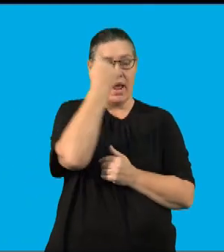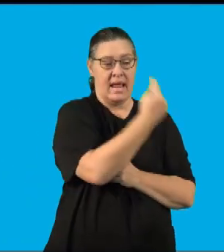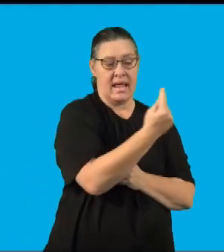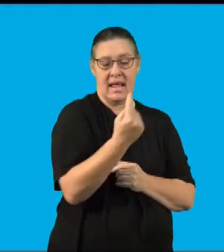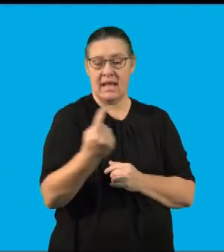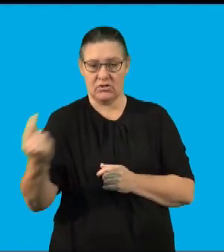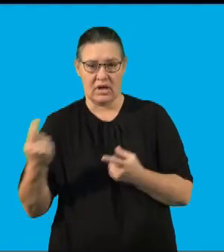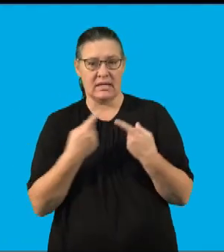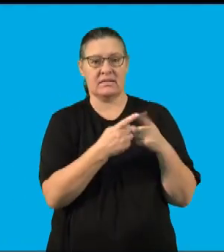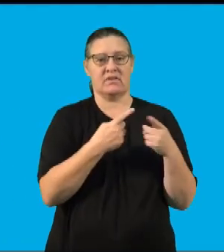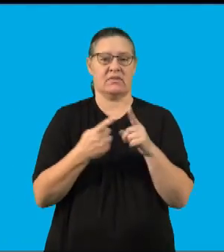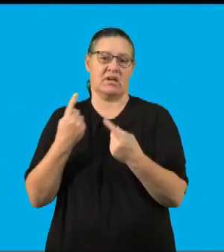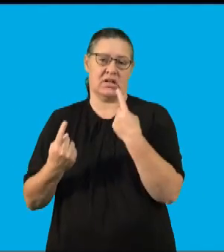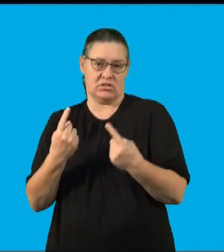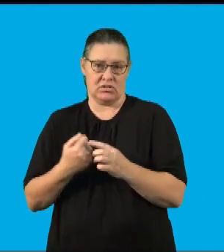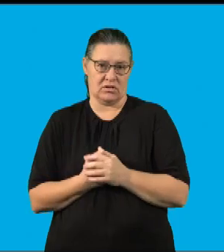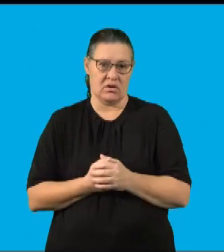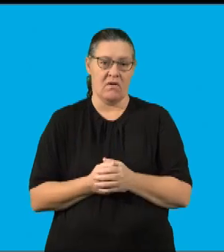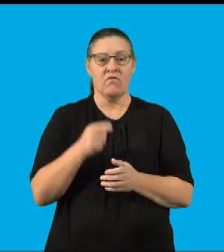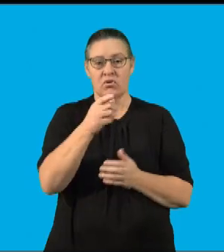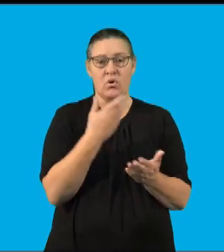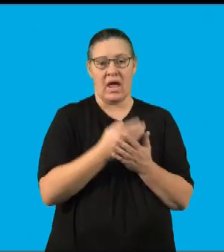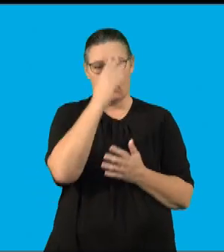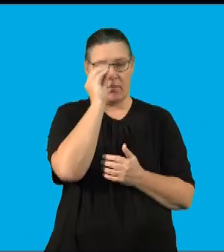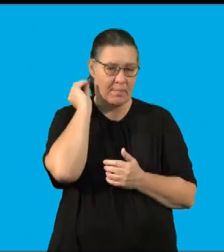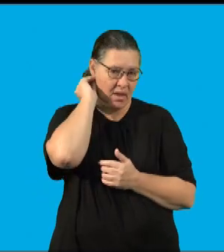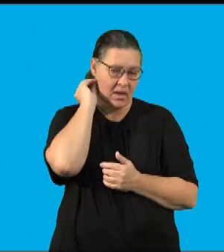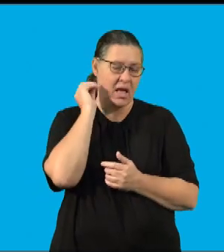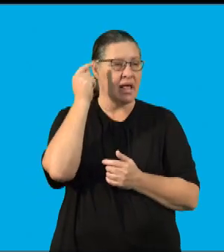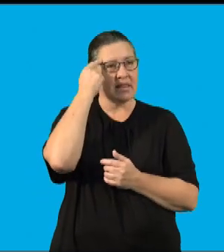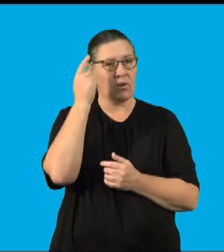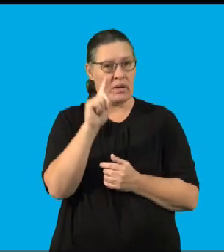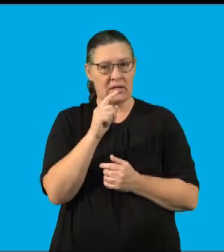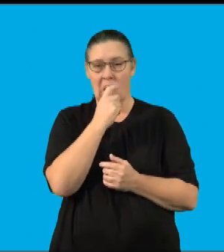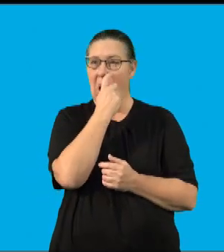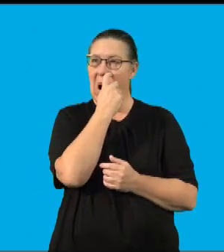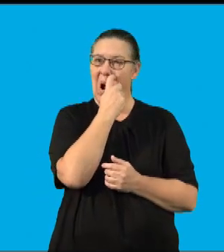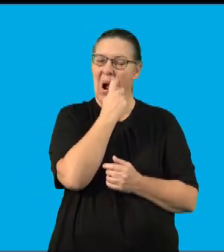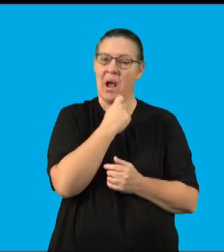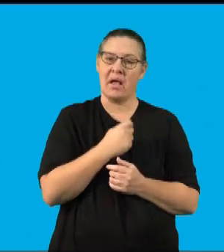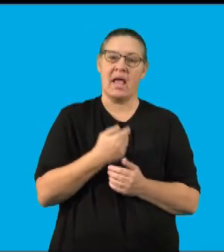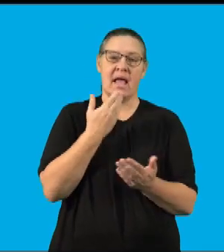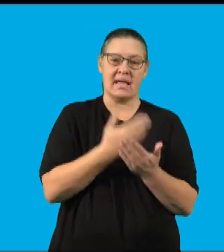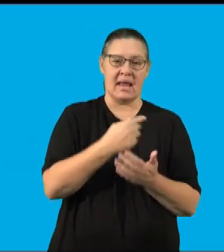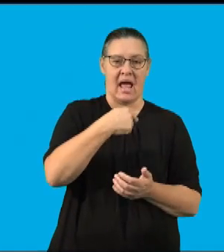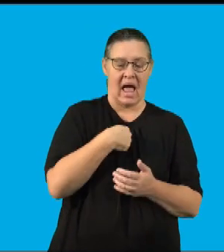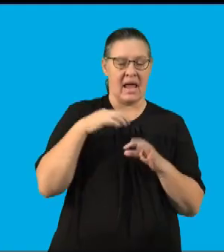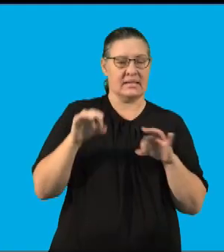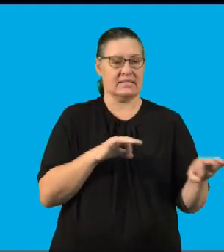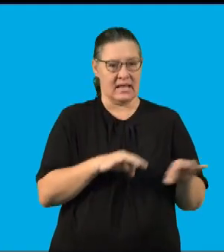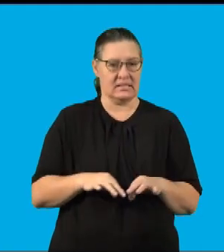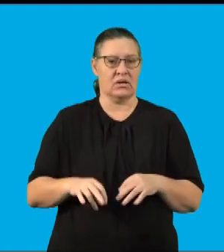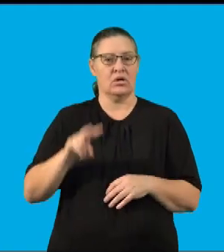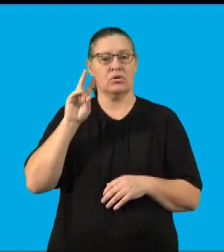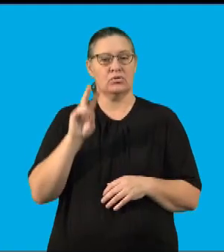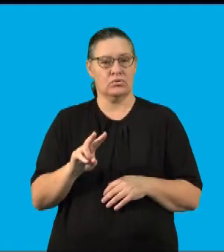to know that how each of them are different from each other. We should now, for you to be able to remember, just think of, so you're saying, can